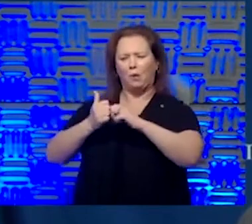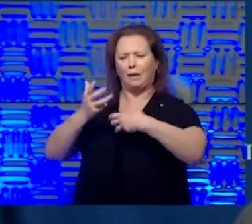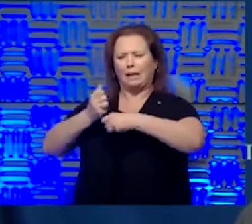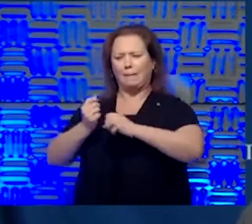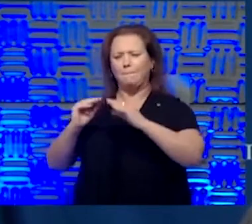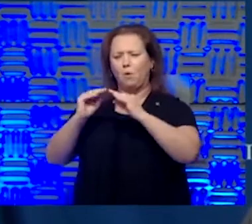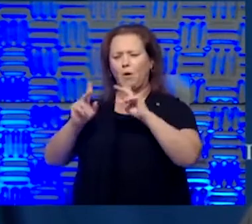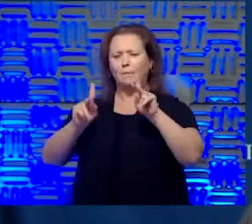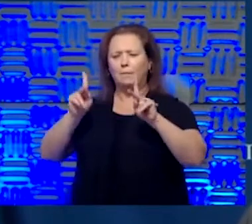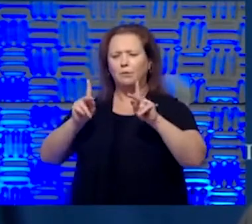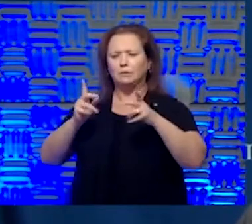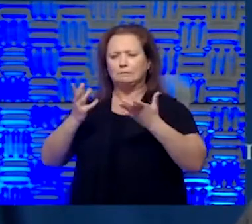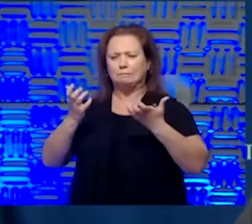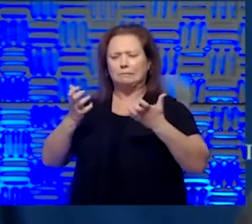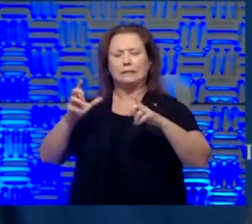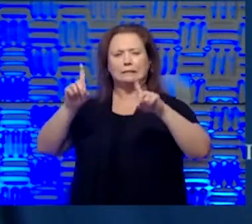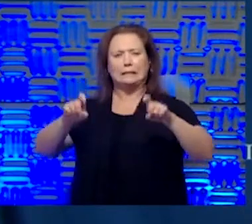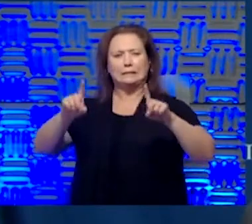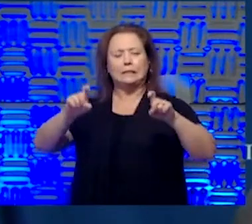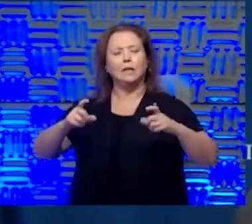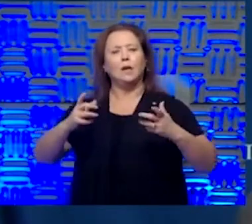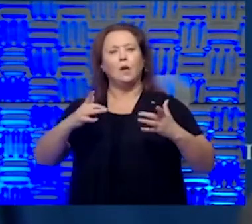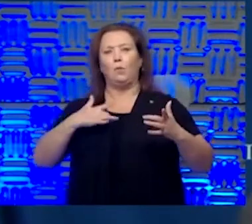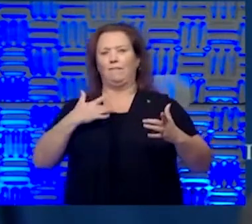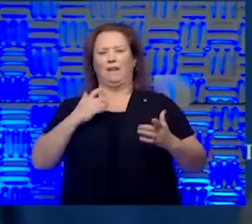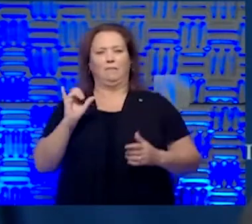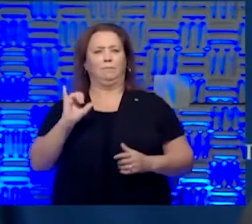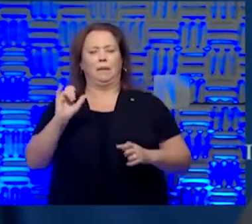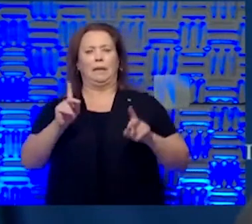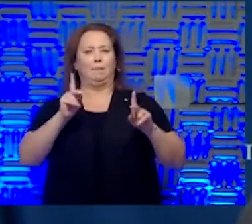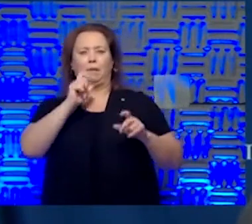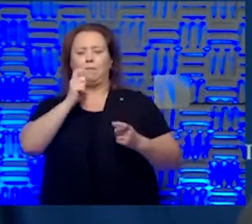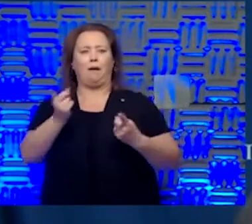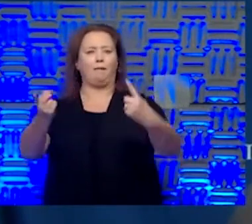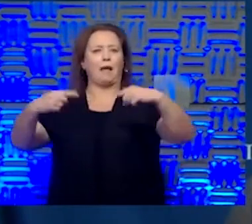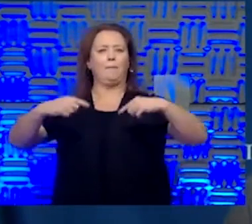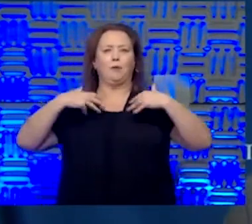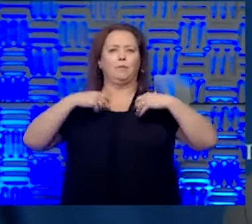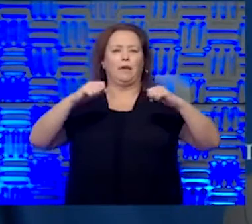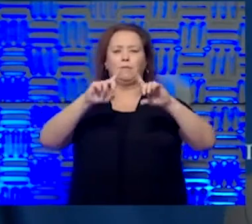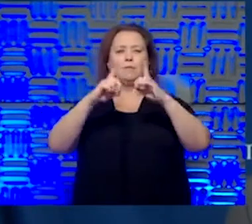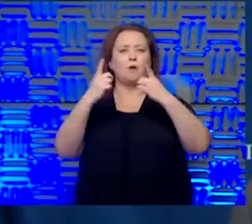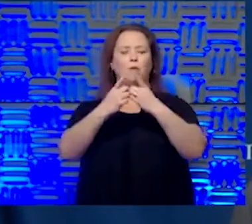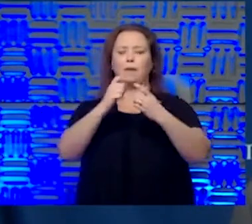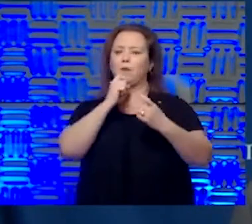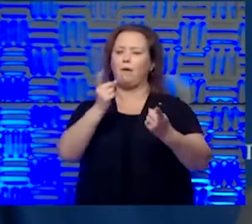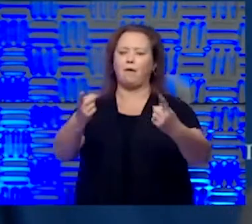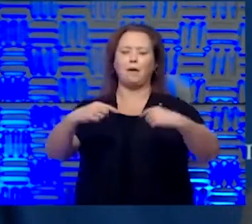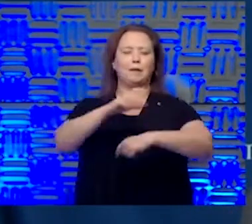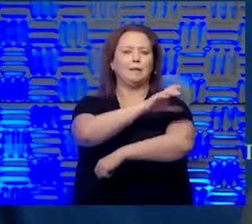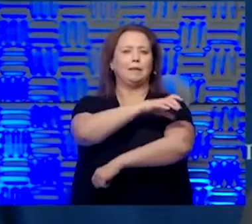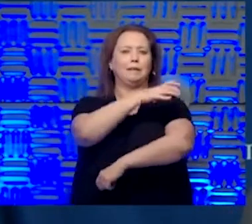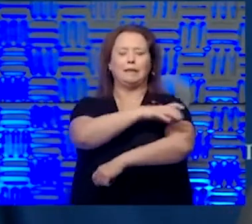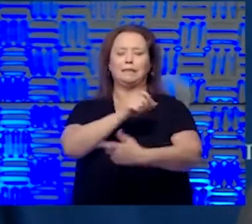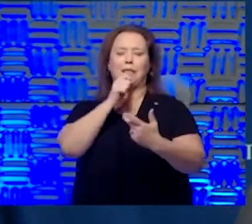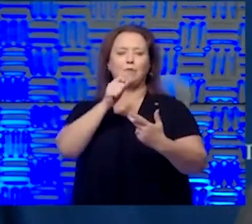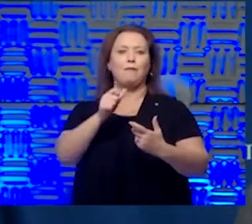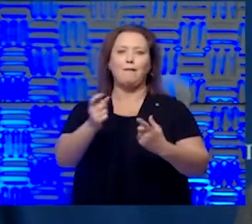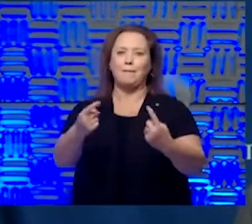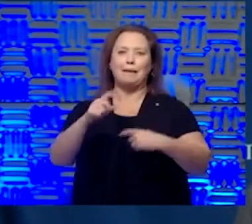seek out testing? Because we felt like we weren't getting people to come to the health department or to the clinics or even to here to KU